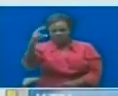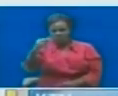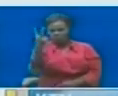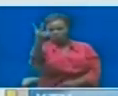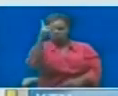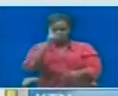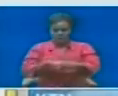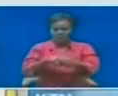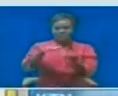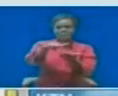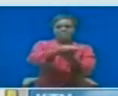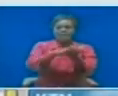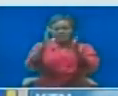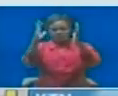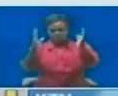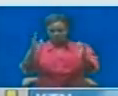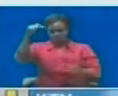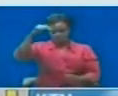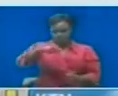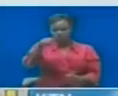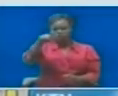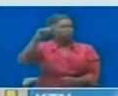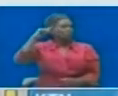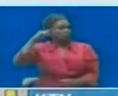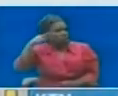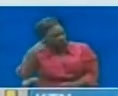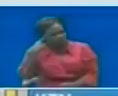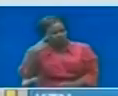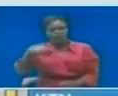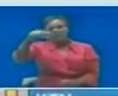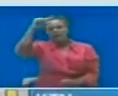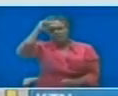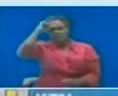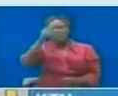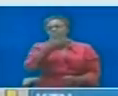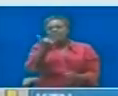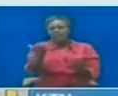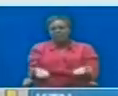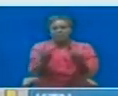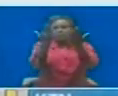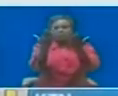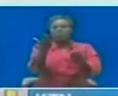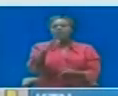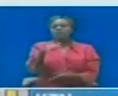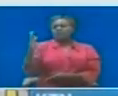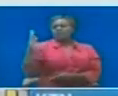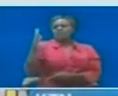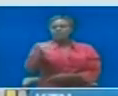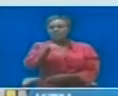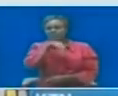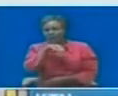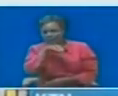is forming the basis of a big question tonight. We're asking you if you think the state should heighten security for former Prime Minister Raila